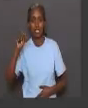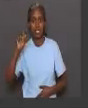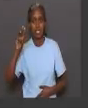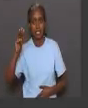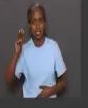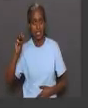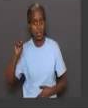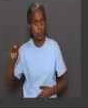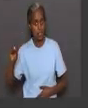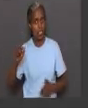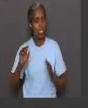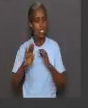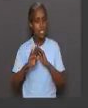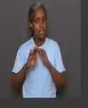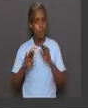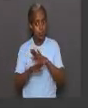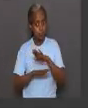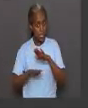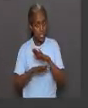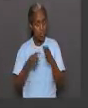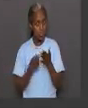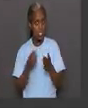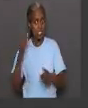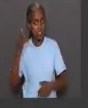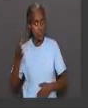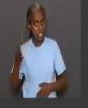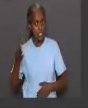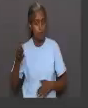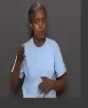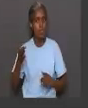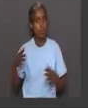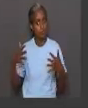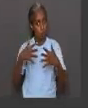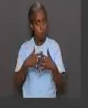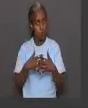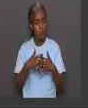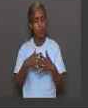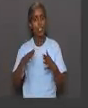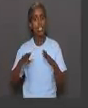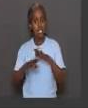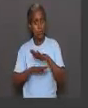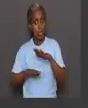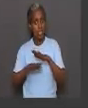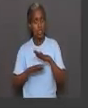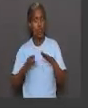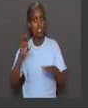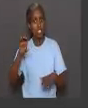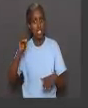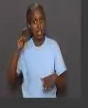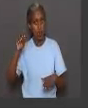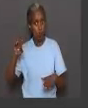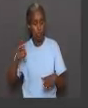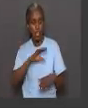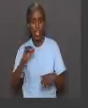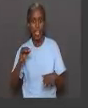The bases of this frustum are composed of the base of the cone and